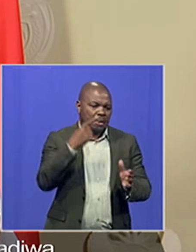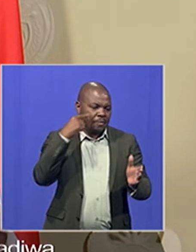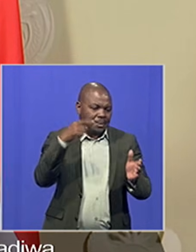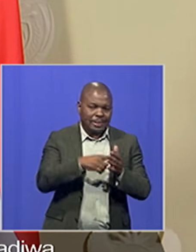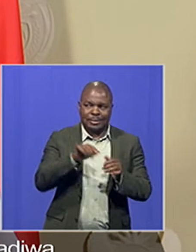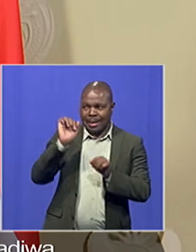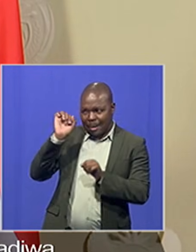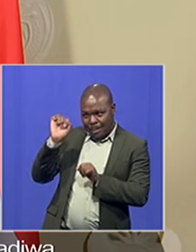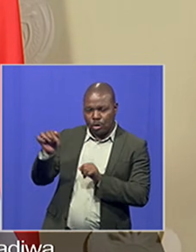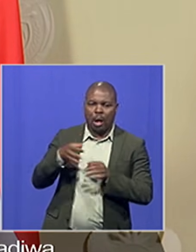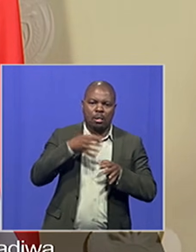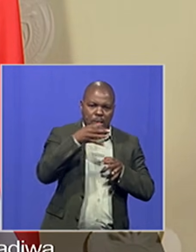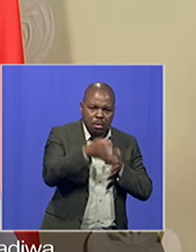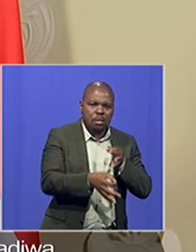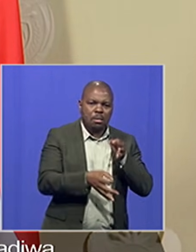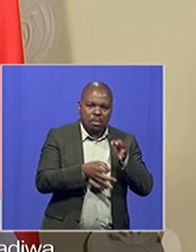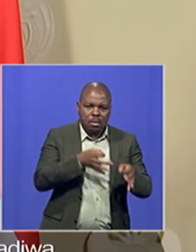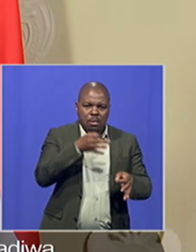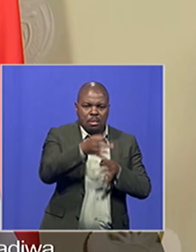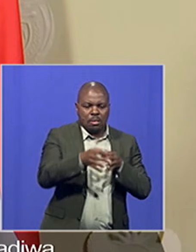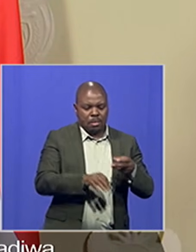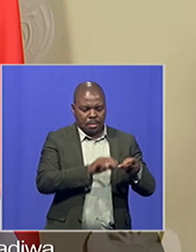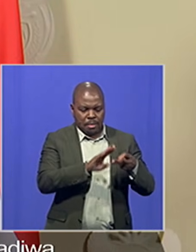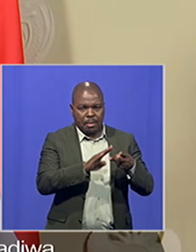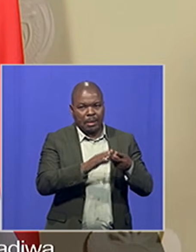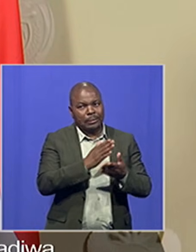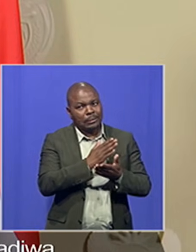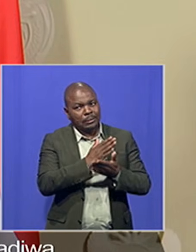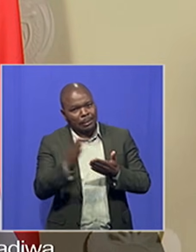evidence. Some had evidence